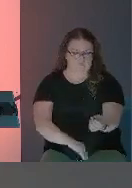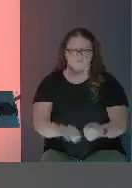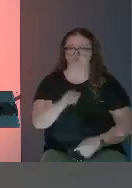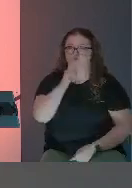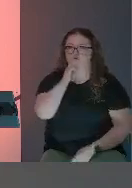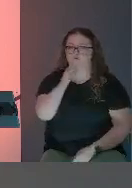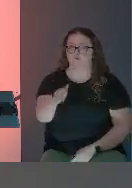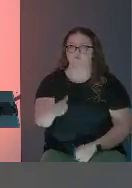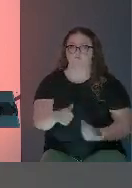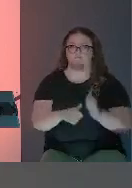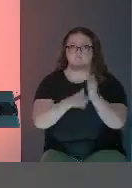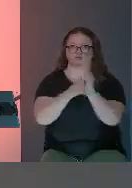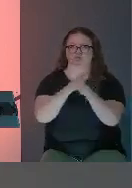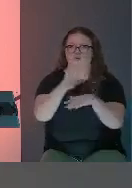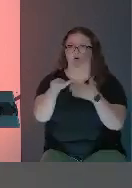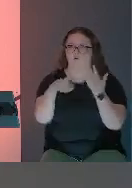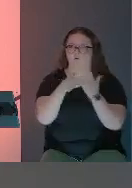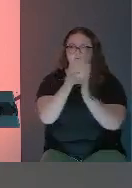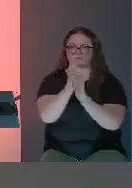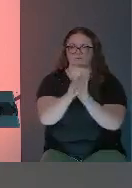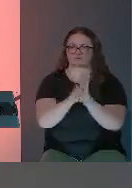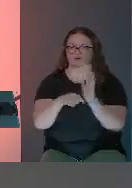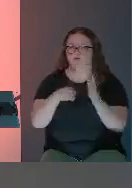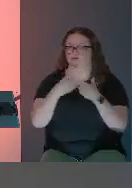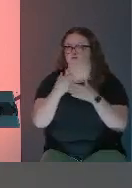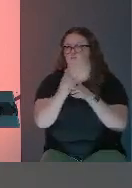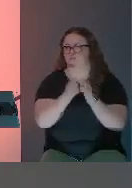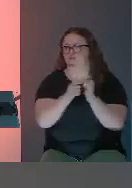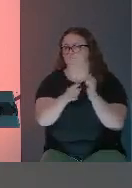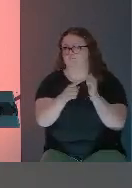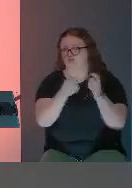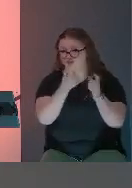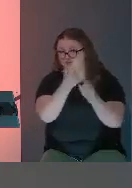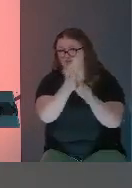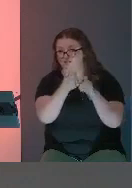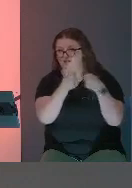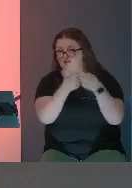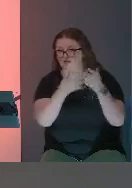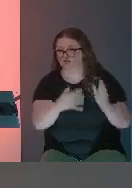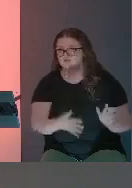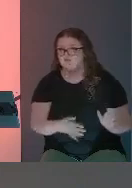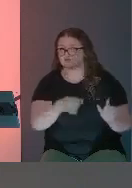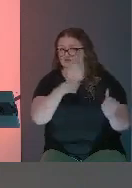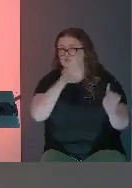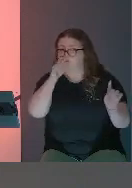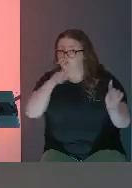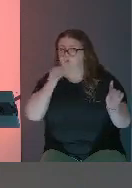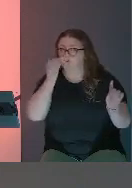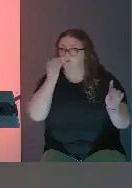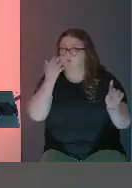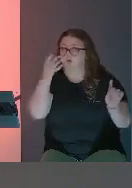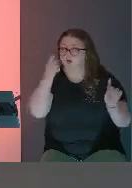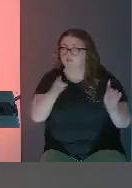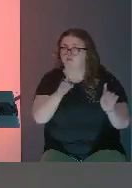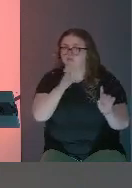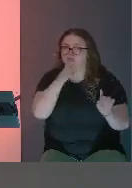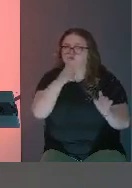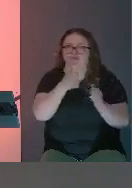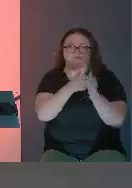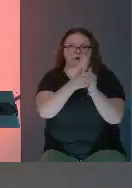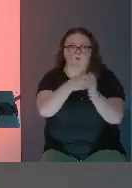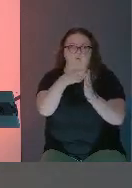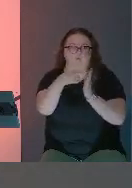to principles. And I shared with him, Nick, you're an electrician. You should know what happens when you don't follow the rules that are inside